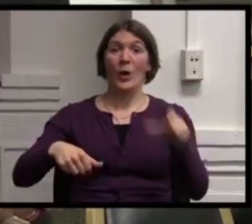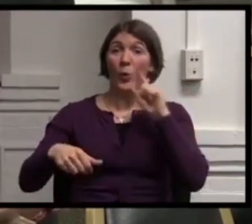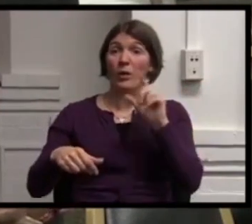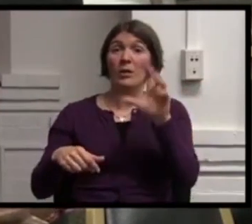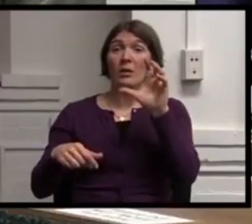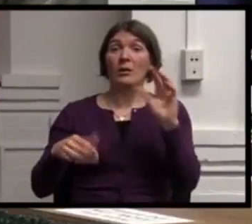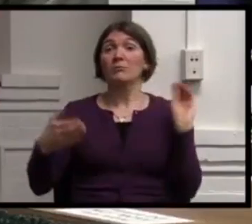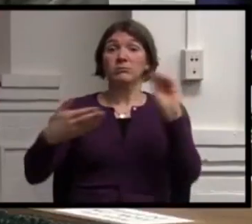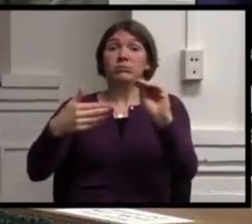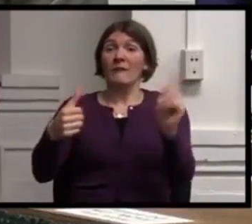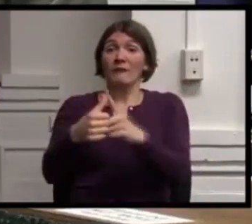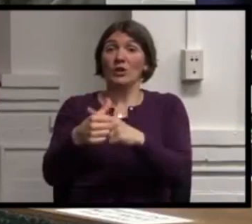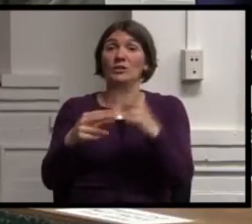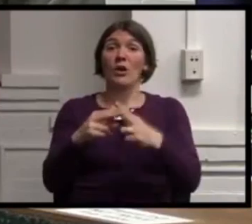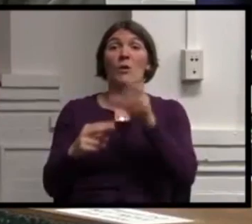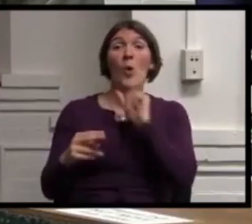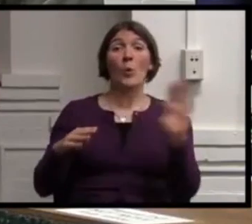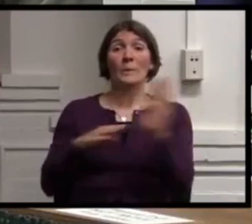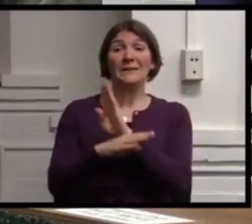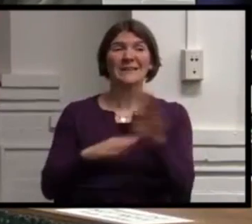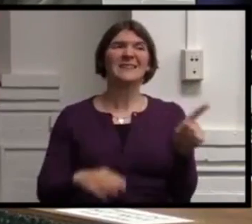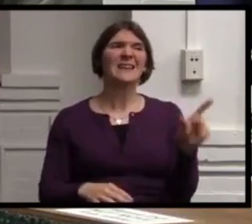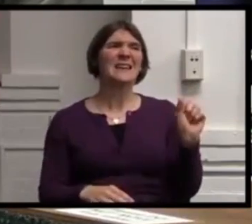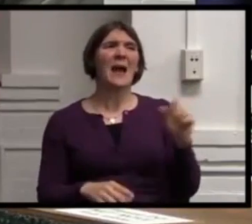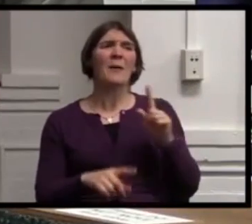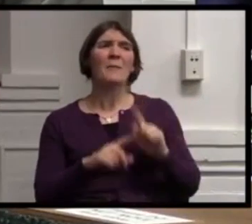so it'll be right up front. It'll be right up front because it's old business.